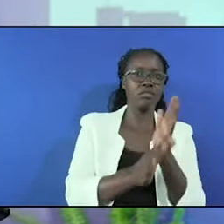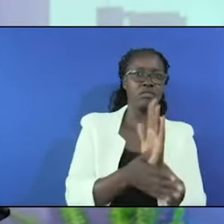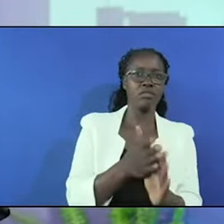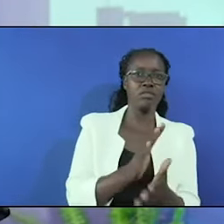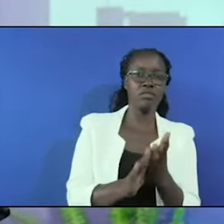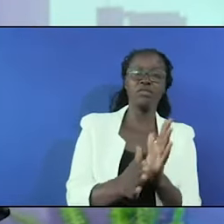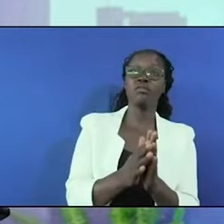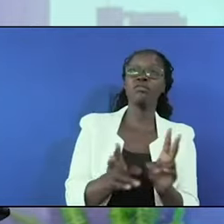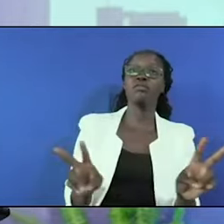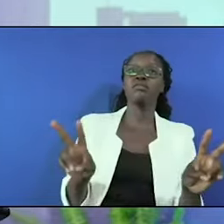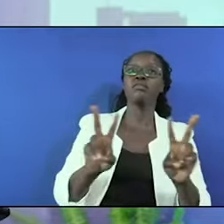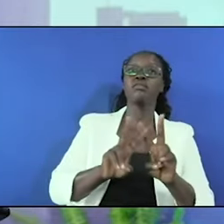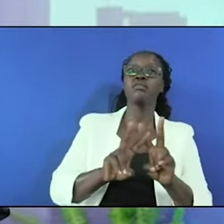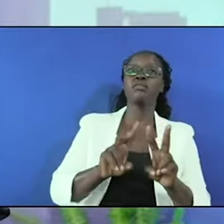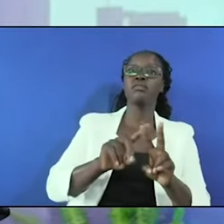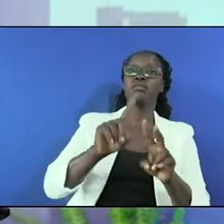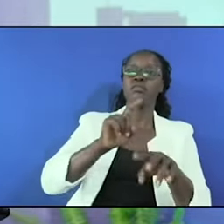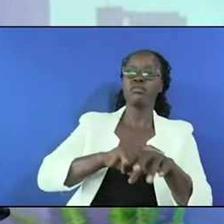When I arrived at JKIA,